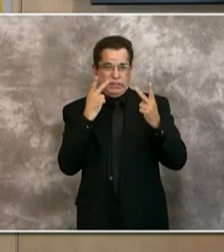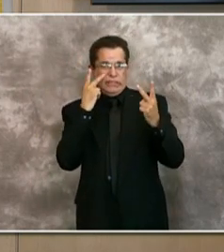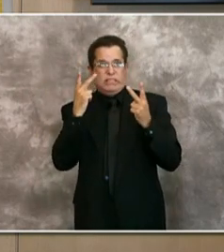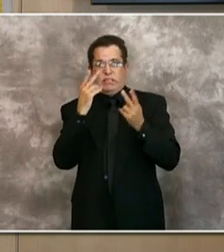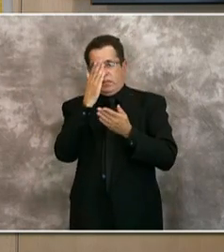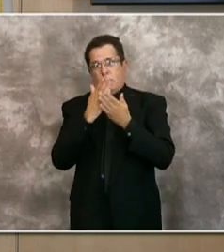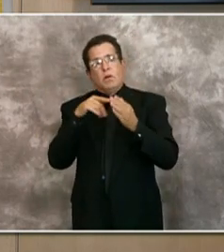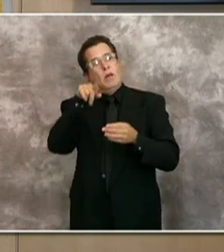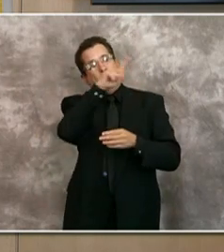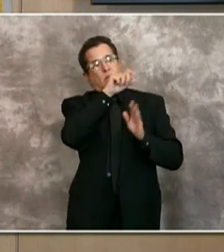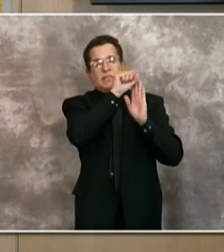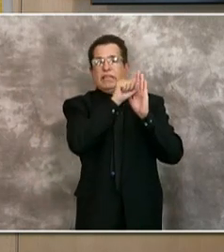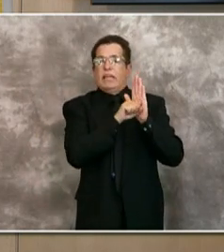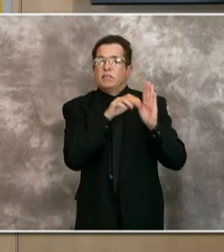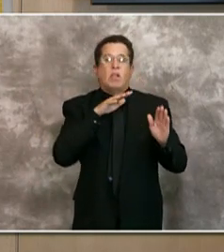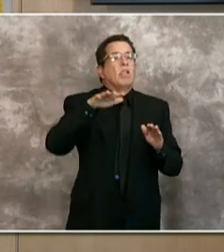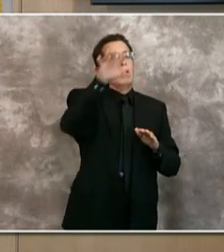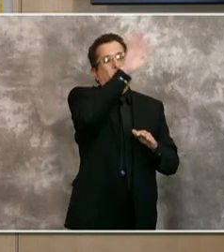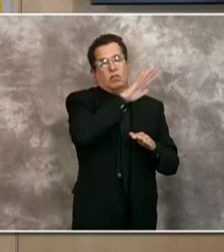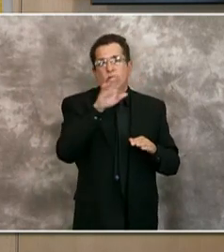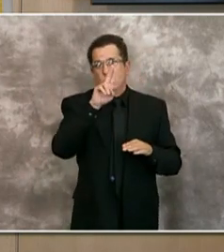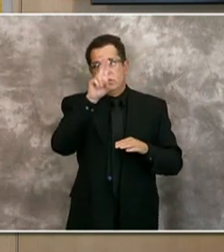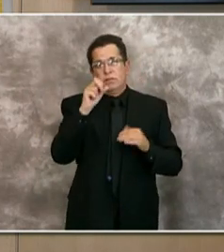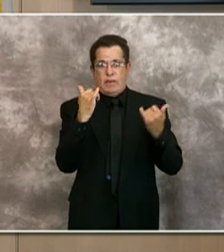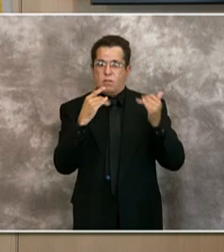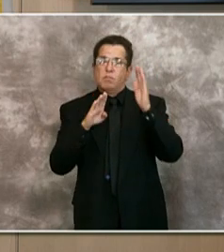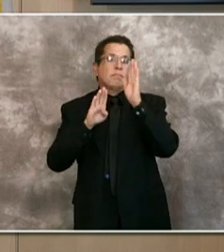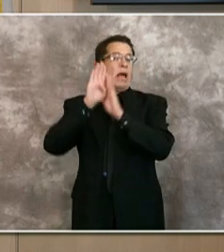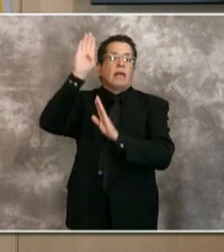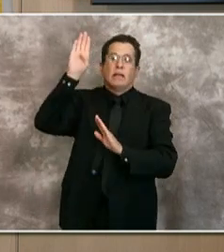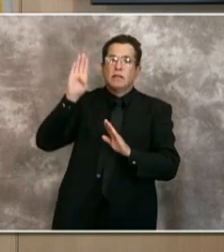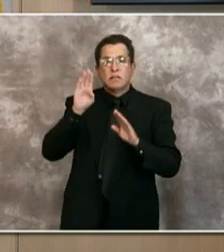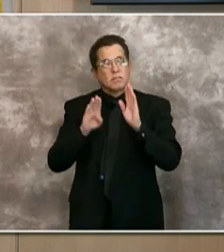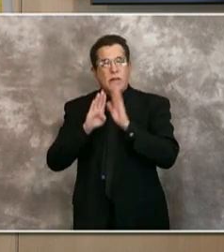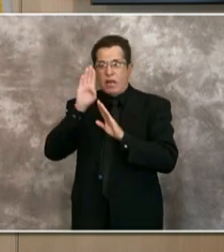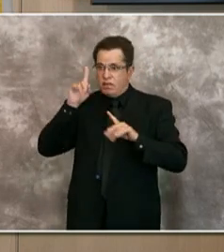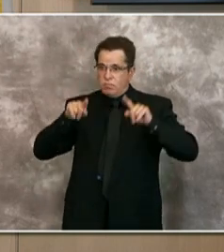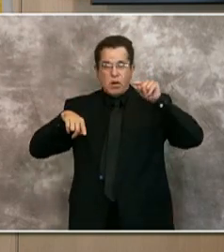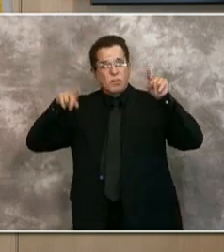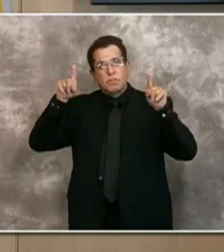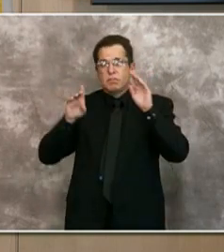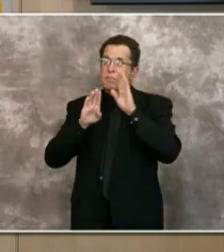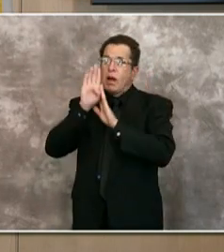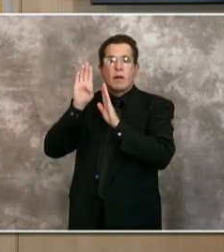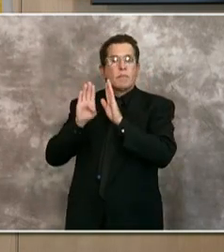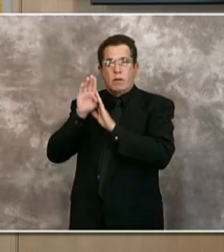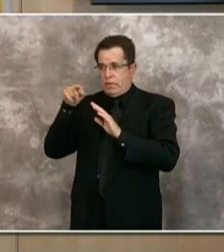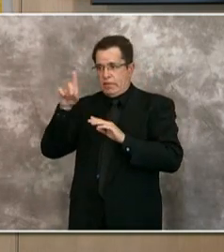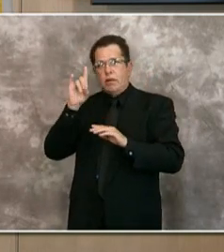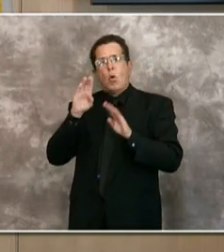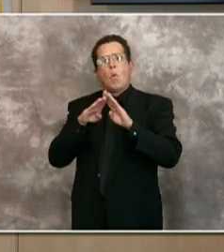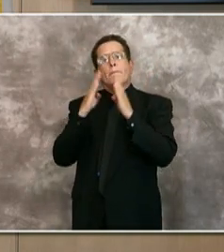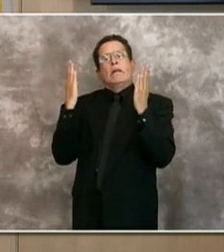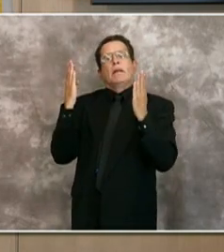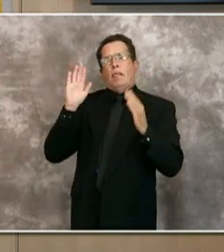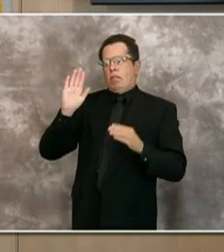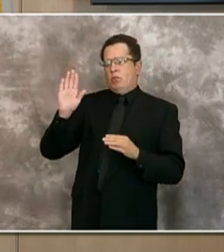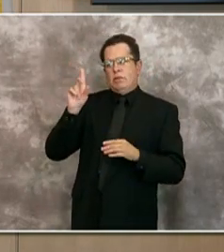multiple states around the nation that are seeing significant spikes and surges. Many of those are places that begin their reopening